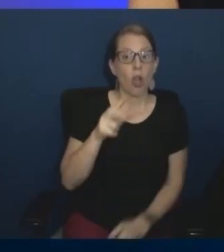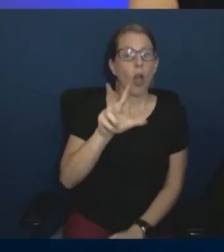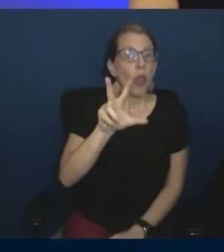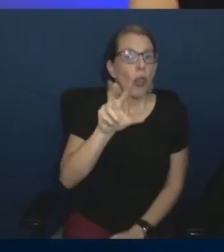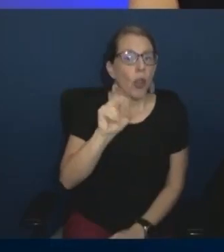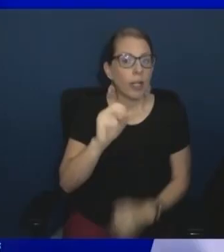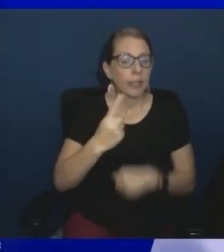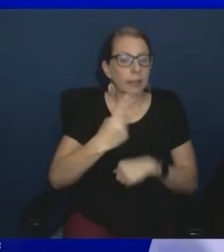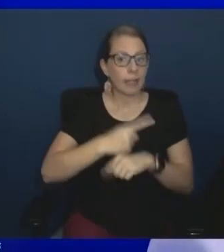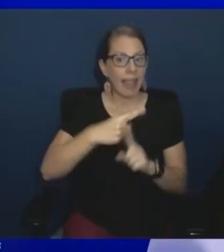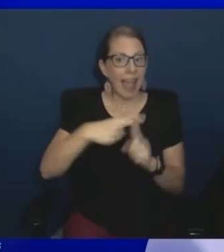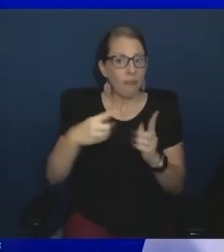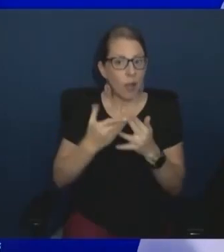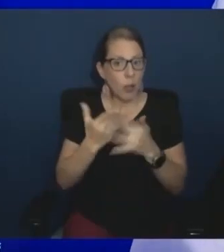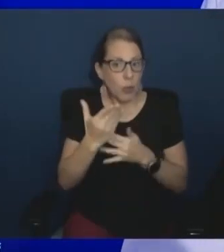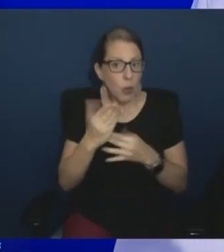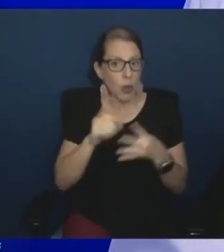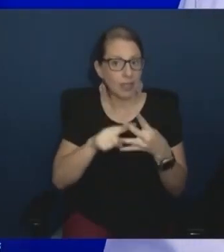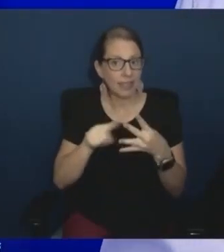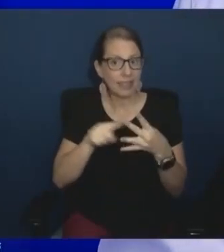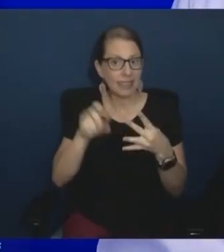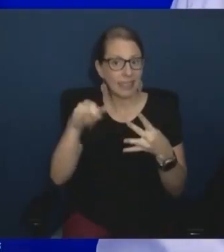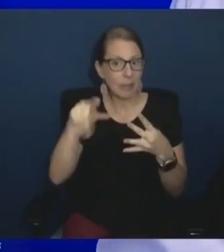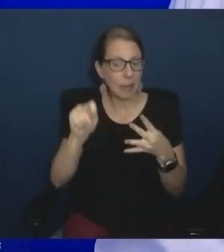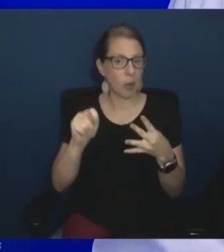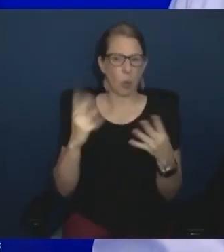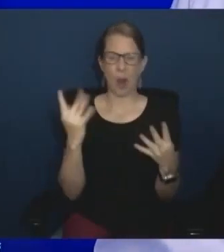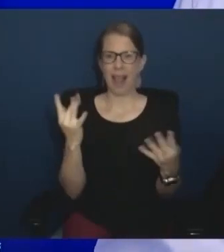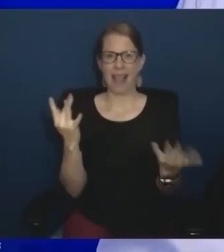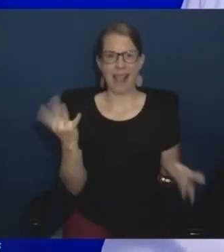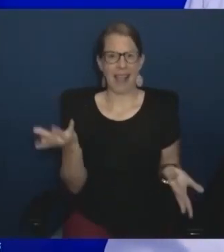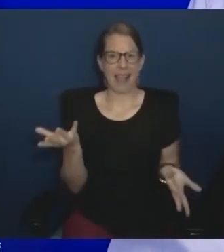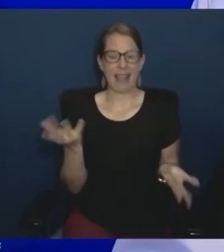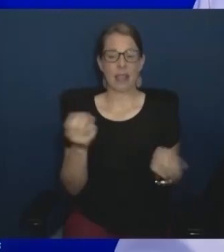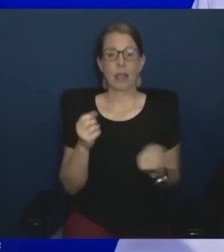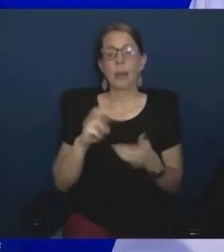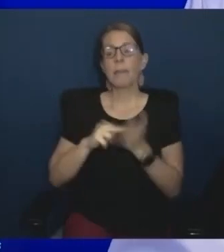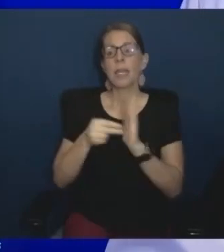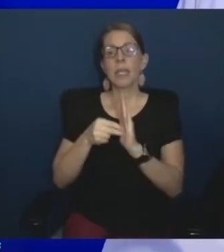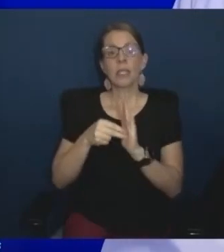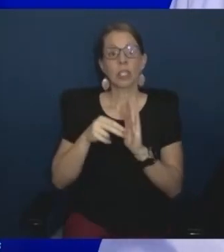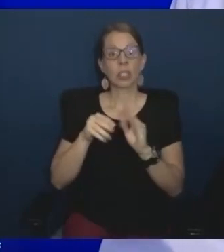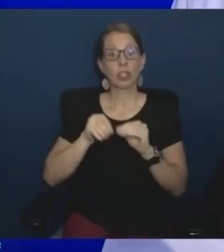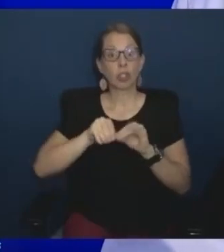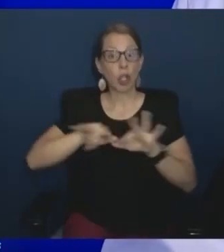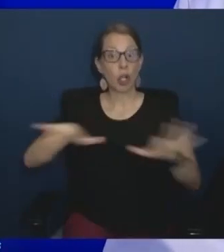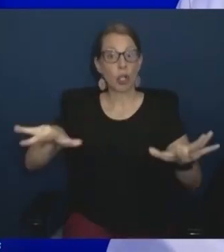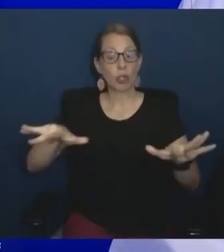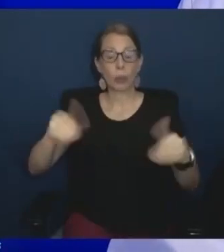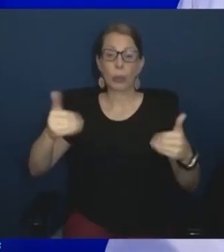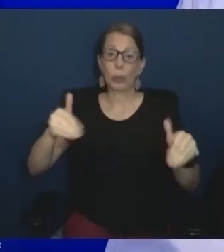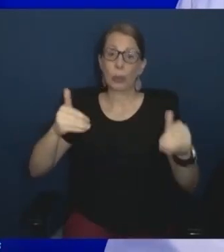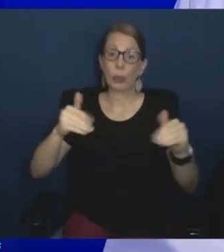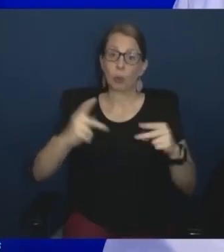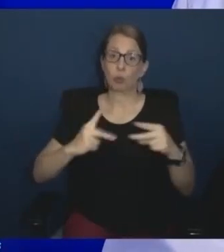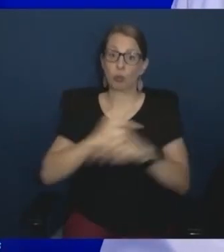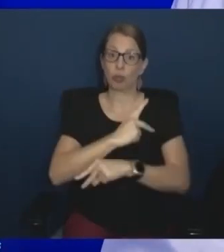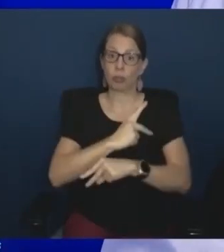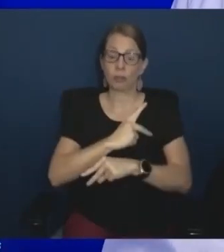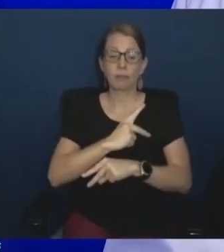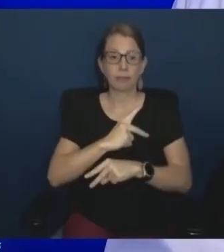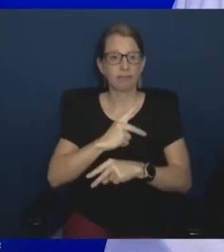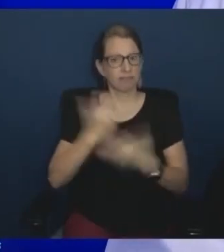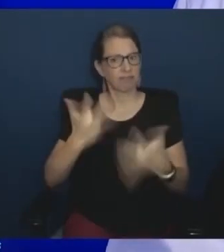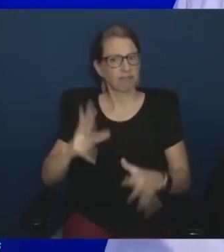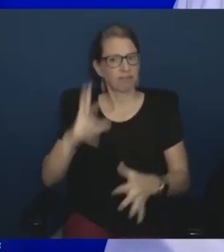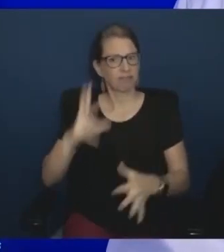you? Yeah, I mean, it tells us that this surge was more significant, and we have seen that. We've seen it with